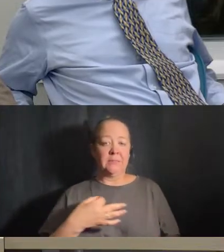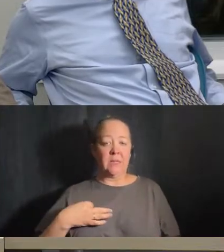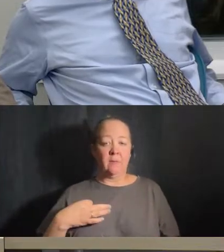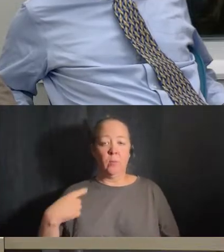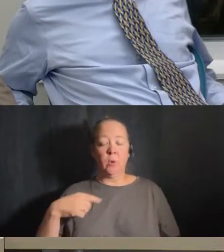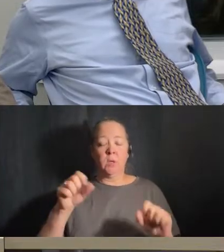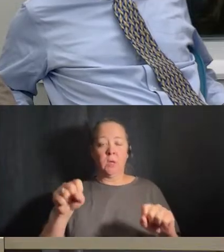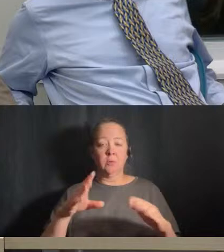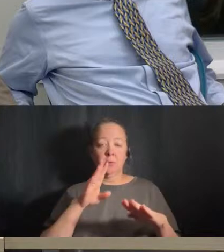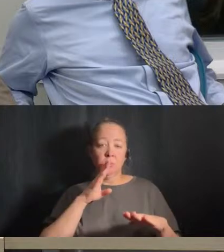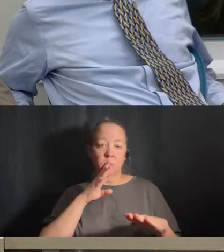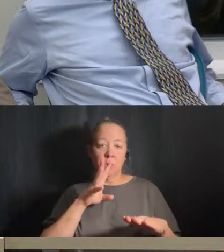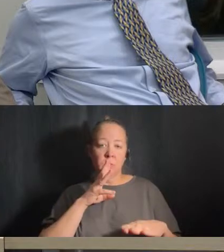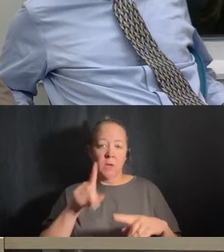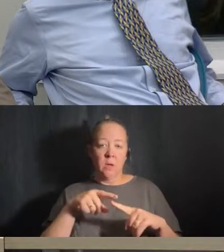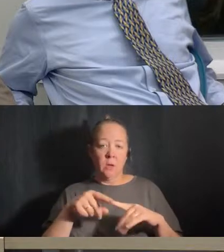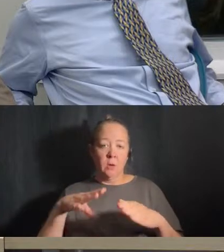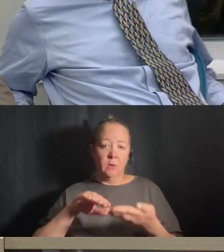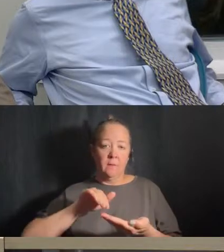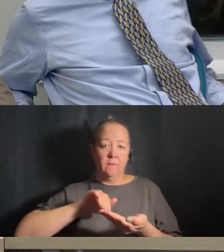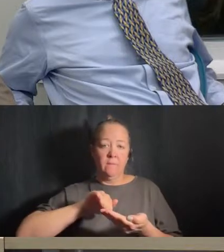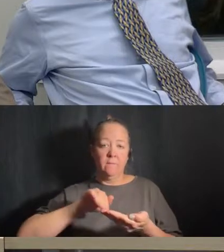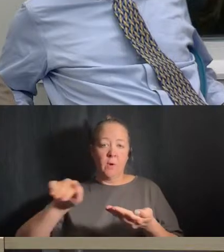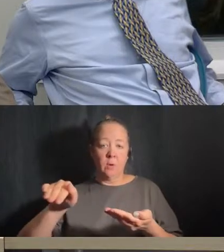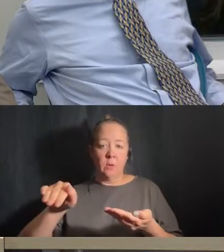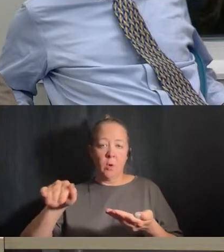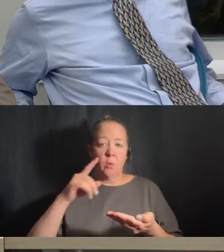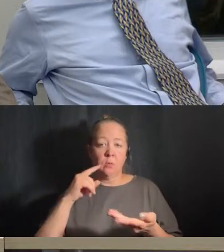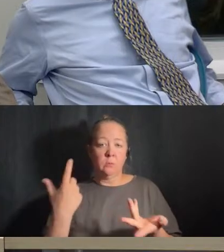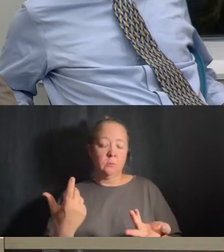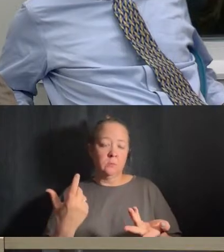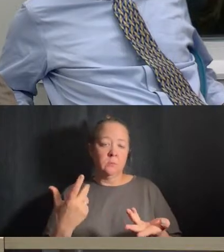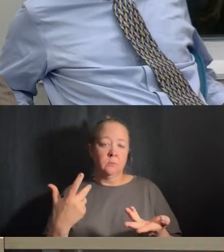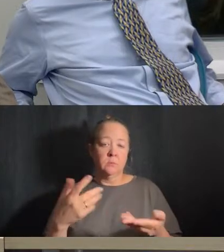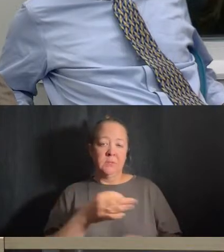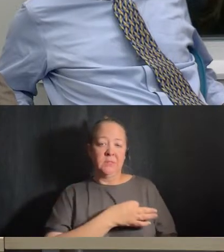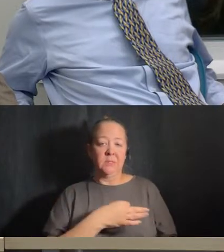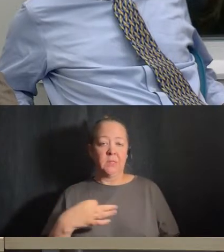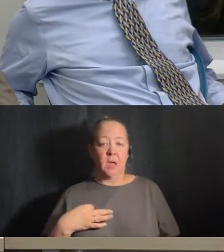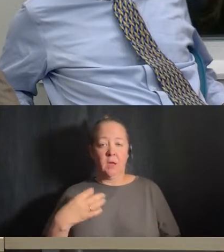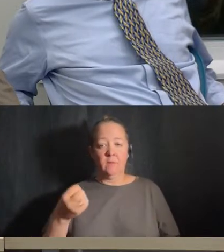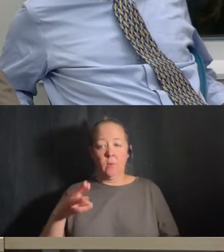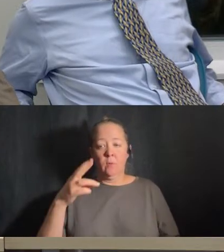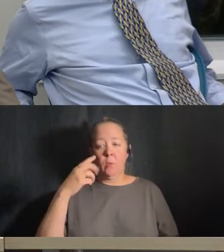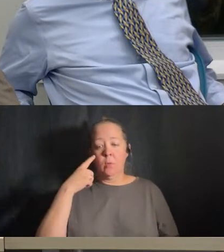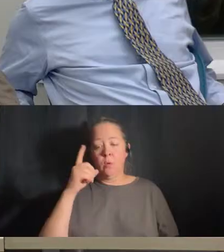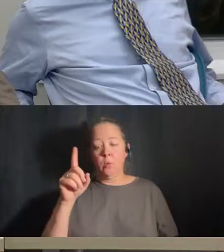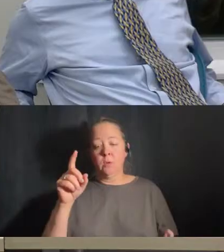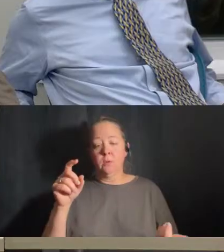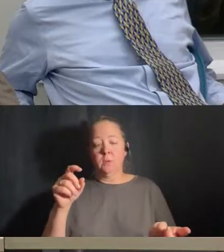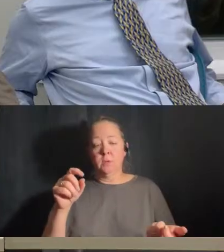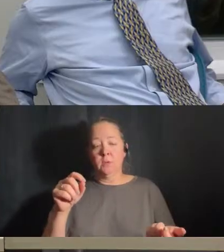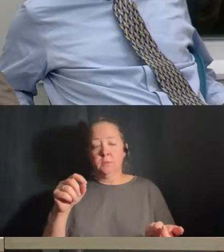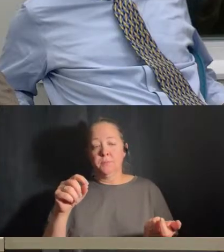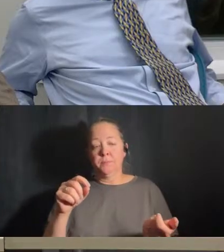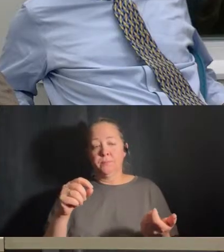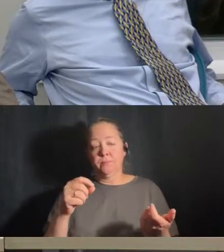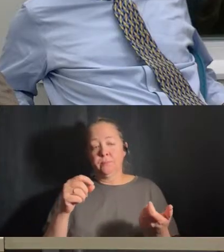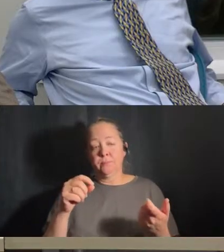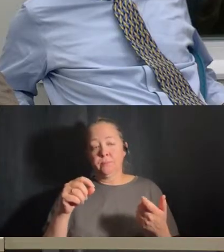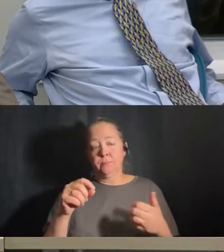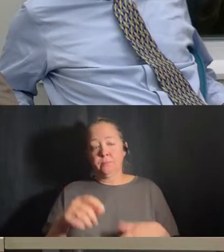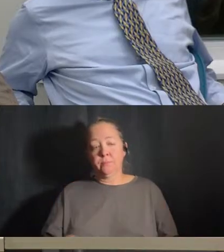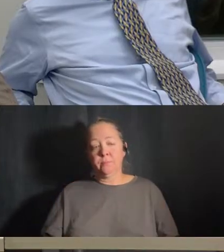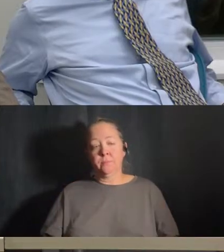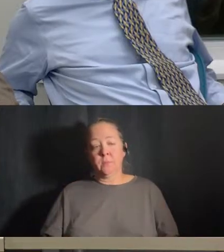staff, or we can talk about laying staff off. I think that where we are right now